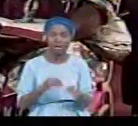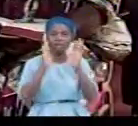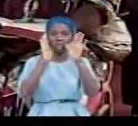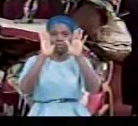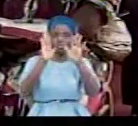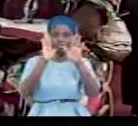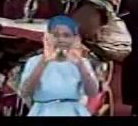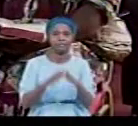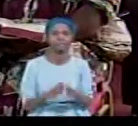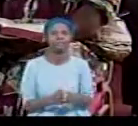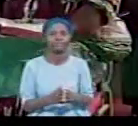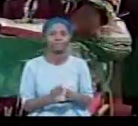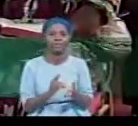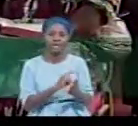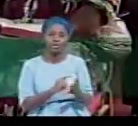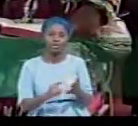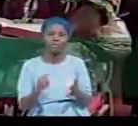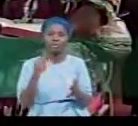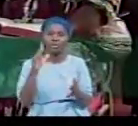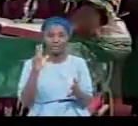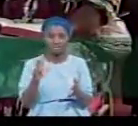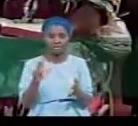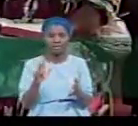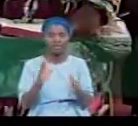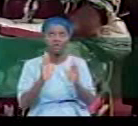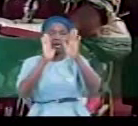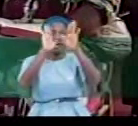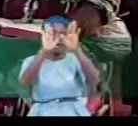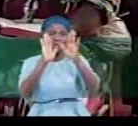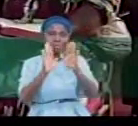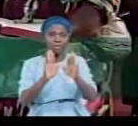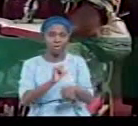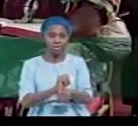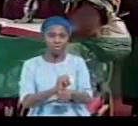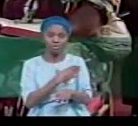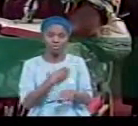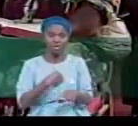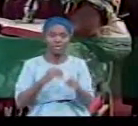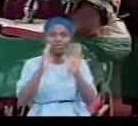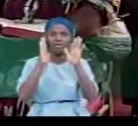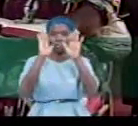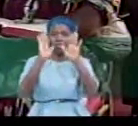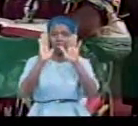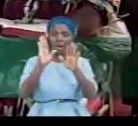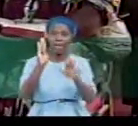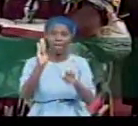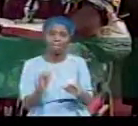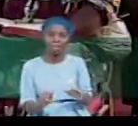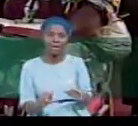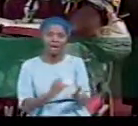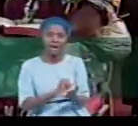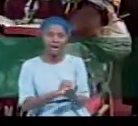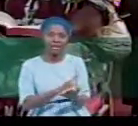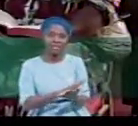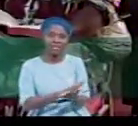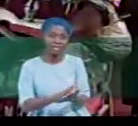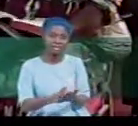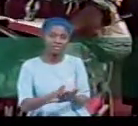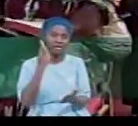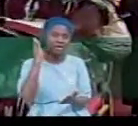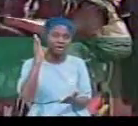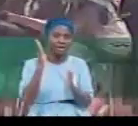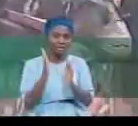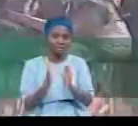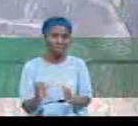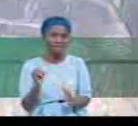three, miracles and wonders by sanctified ministers